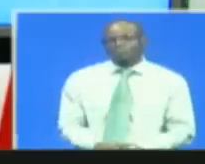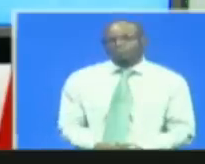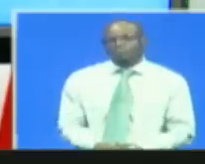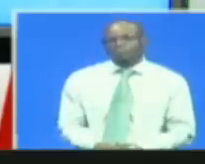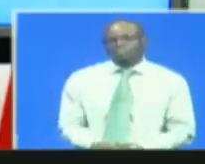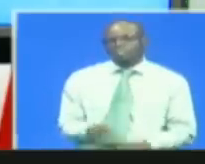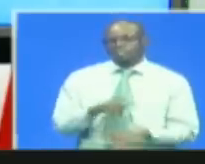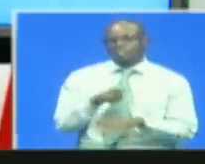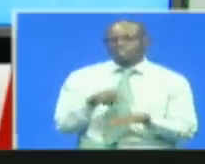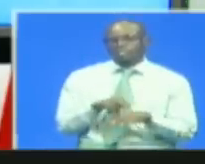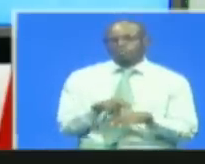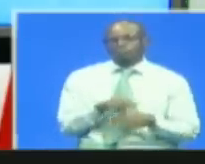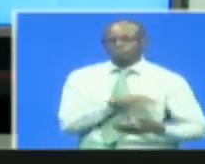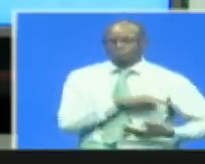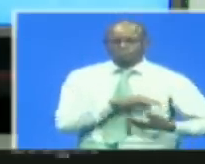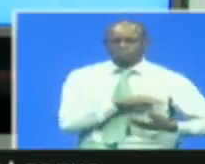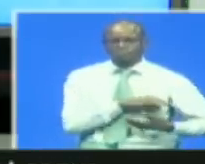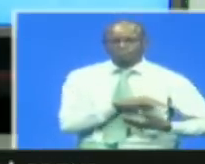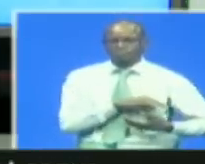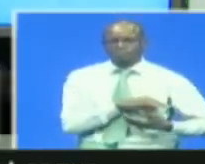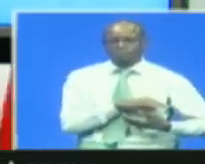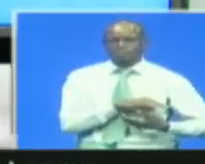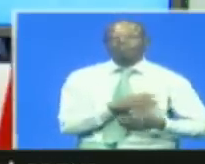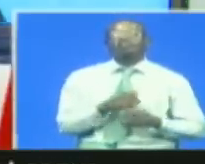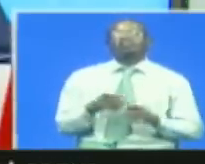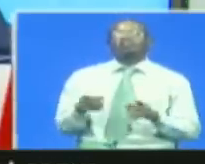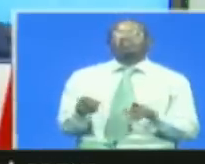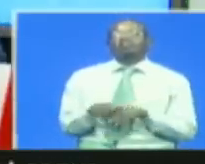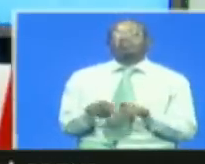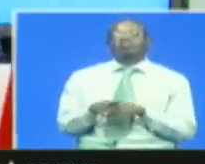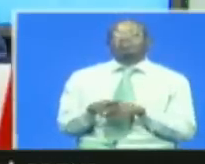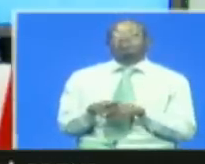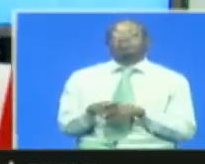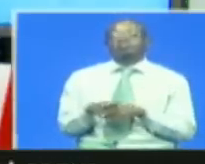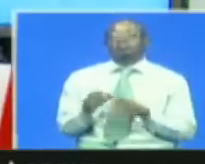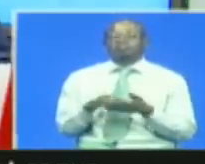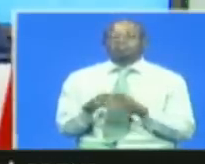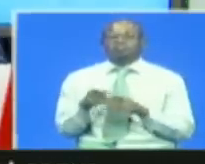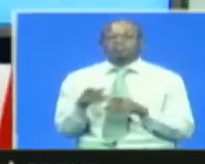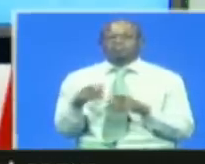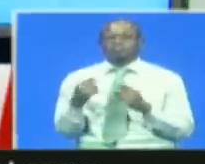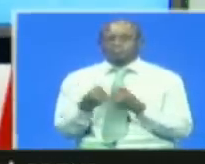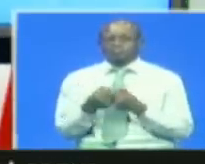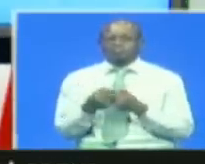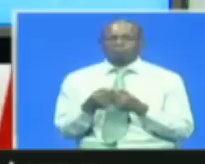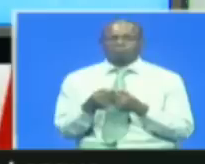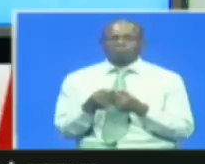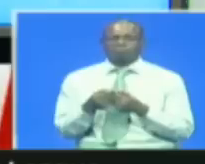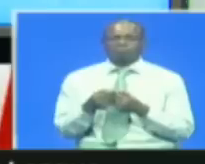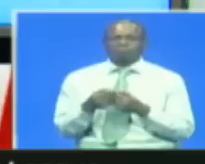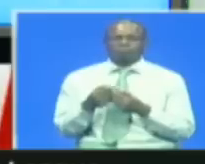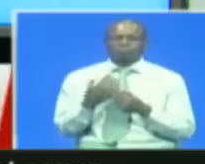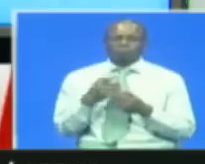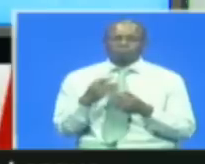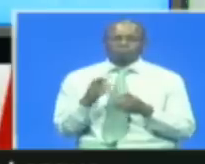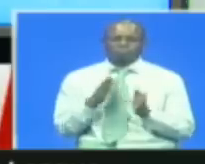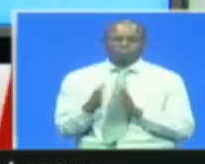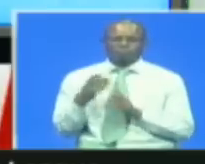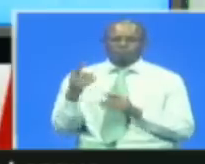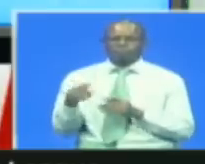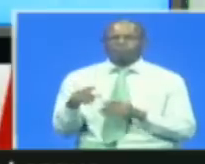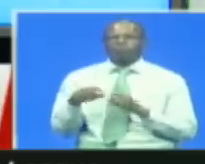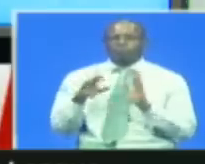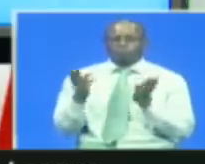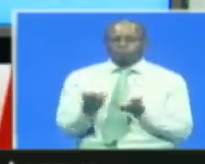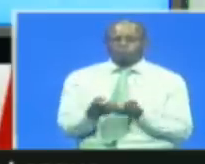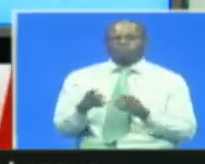The National Sevens rugby team coach Paul Murunga has made 3 changes to his squad for the London and Paris legs of the World Sevens Rugby Series.